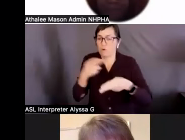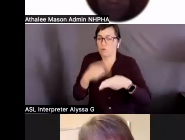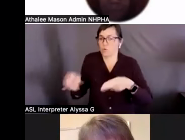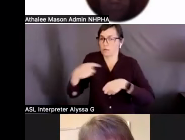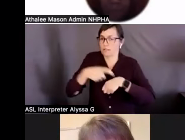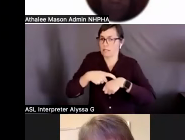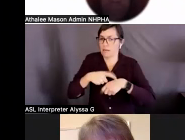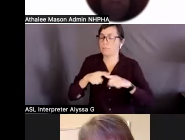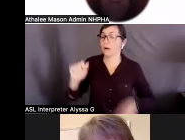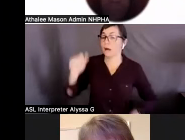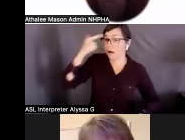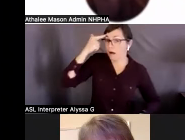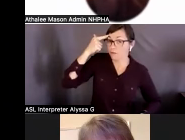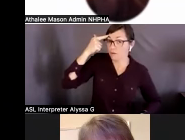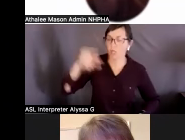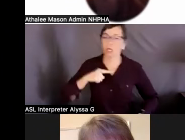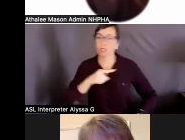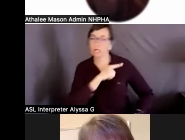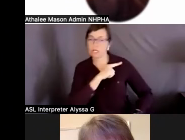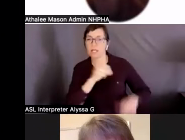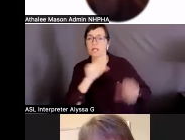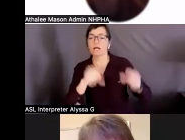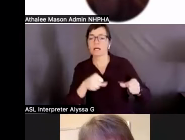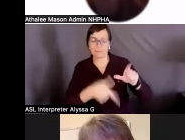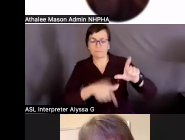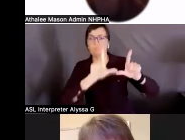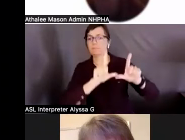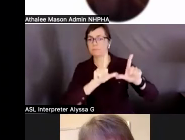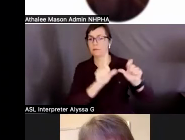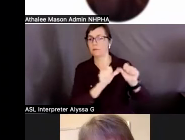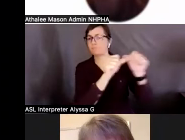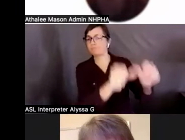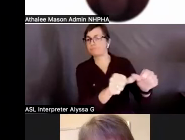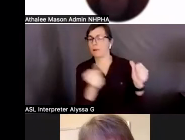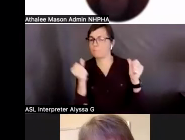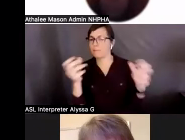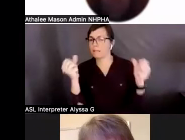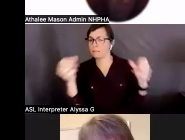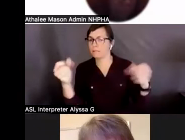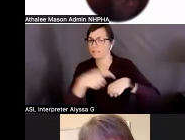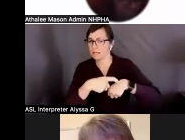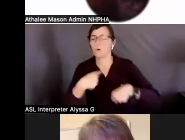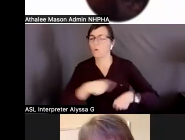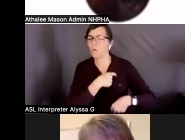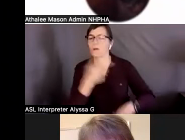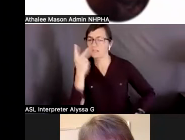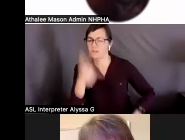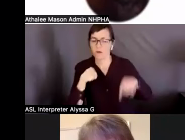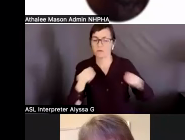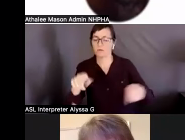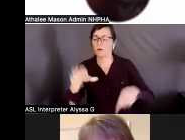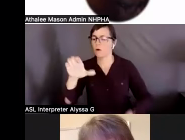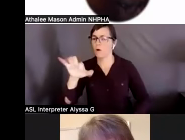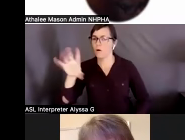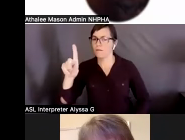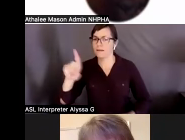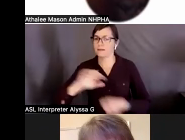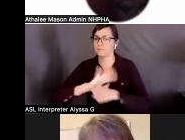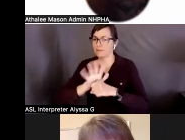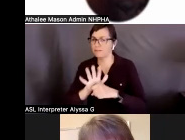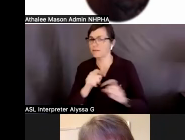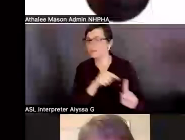governor or the legislature can renew it indefinitely, so as many times as they want. And this is what we saw happened a lot in the pandemic. What's